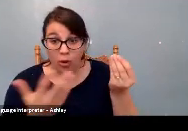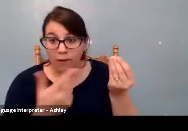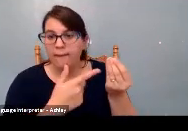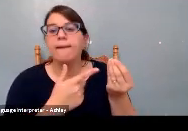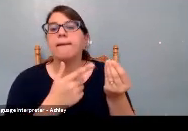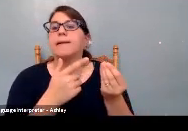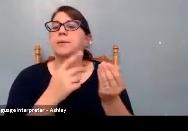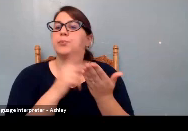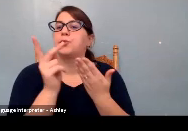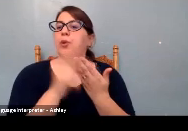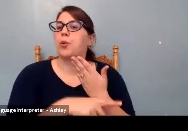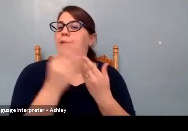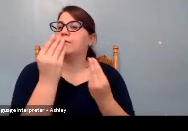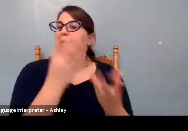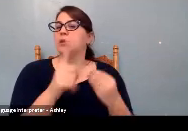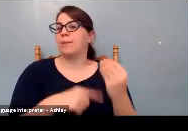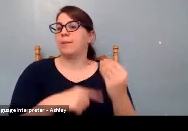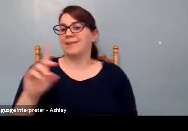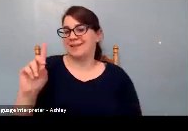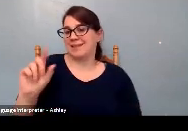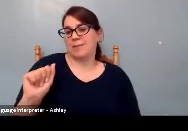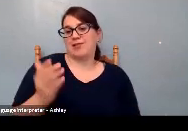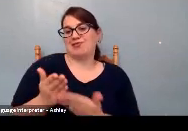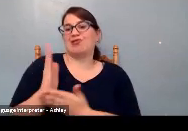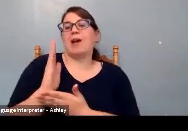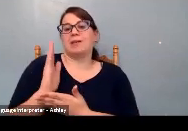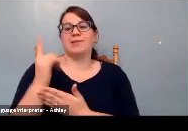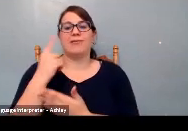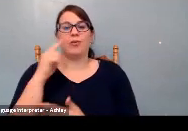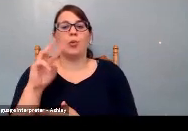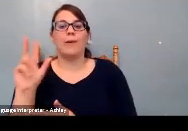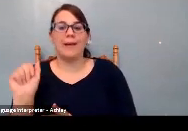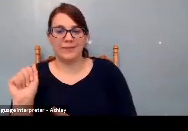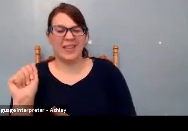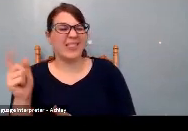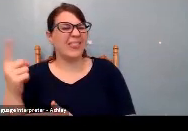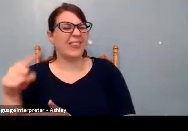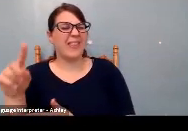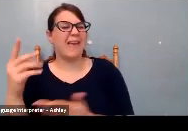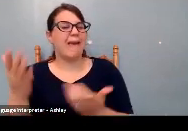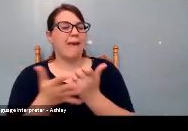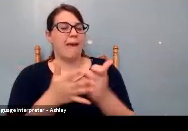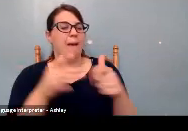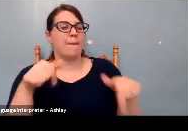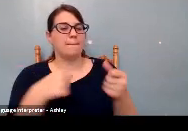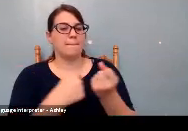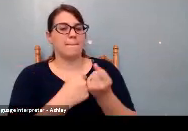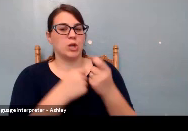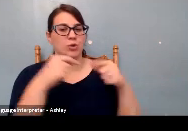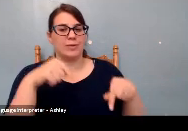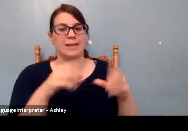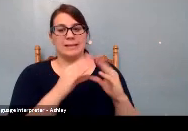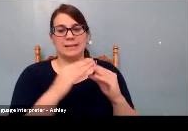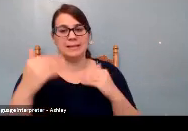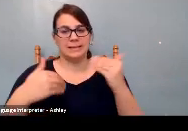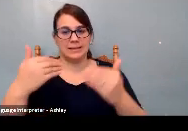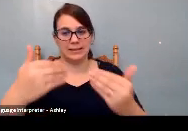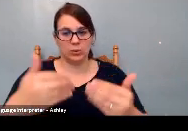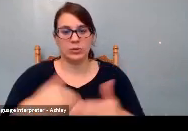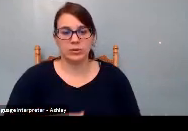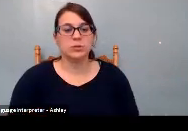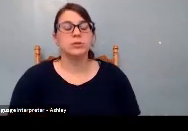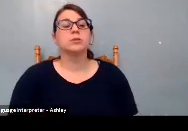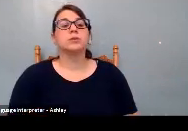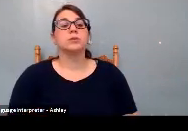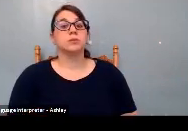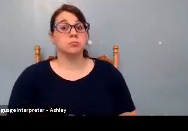about Disability Rights of West Virginia, who has also sponsored this webinar series. So the packets will be mailed to